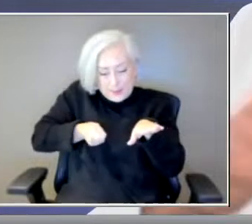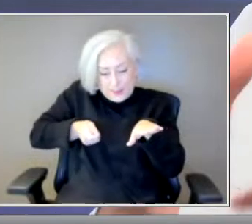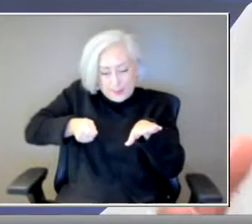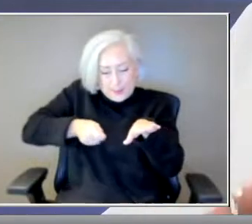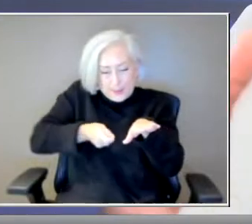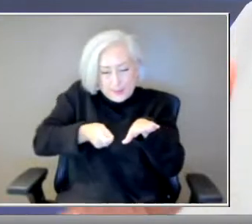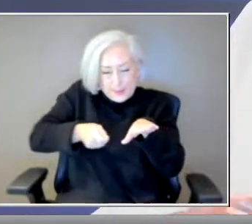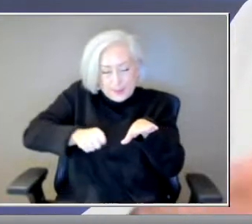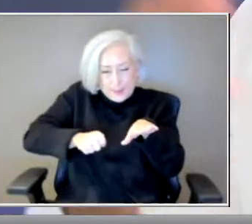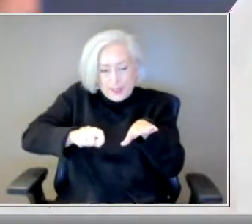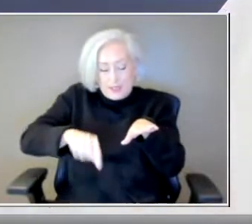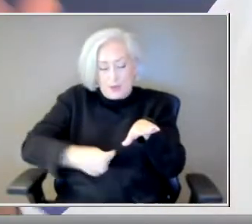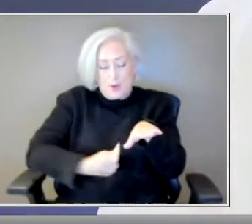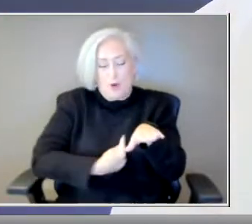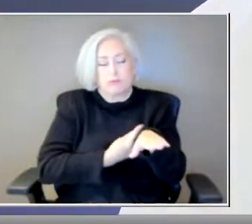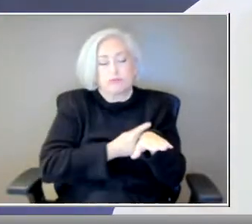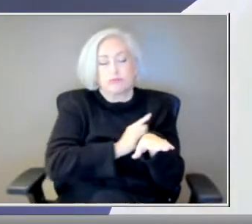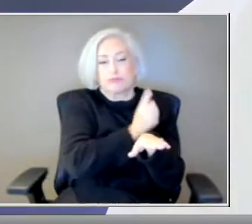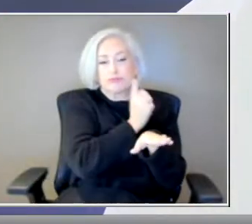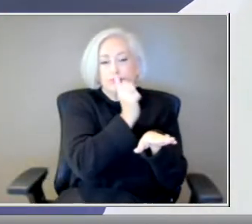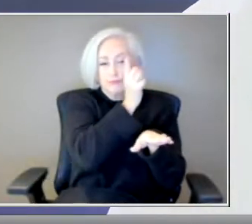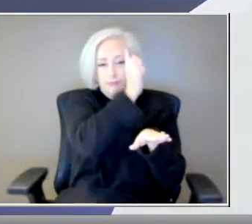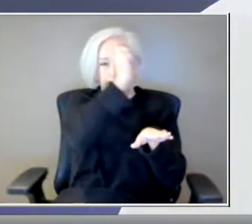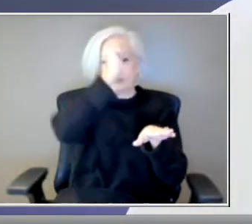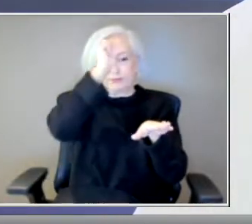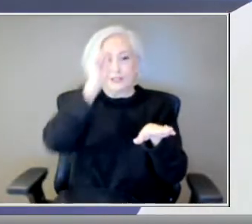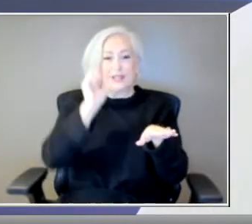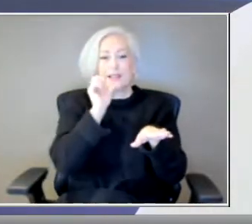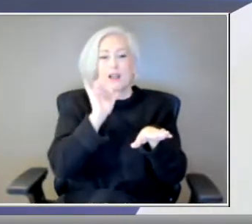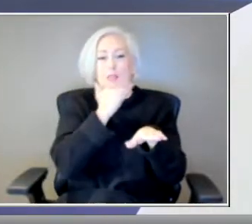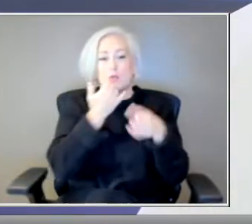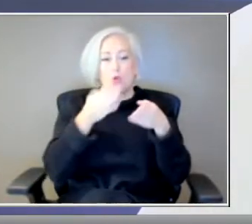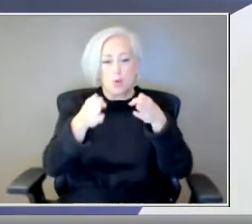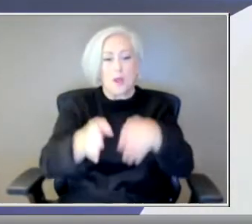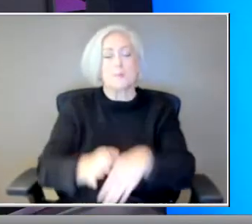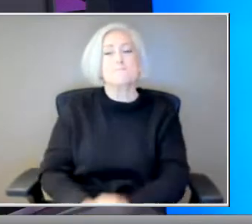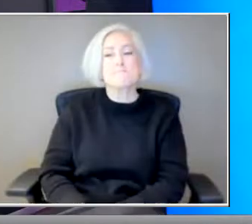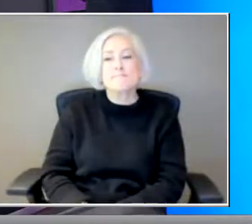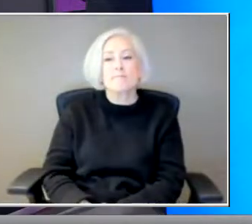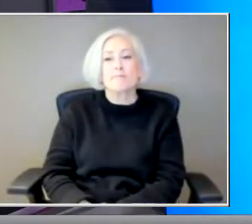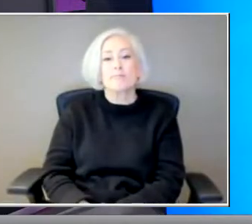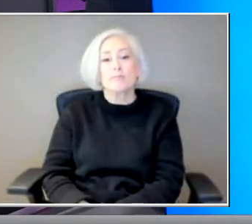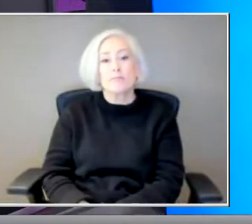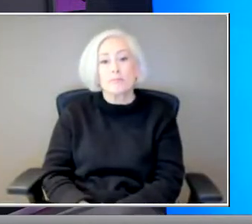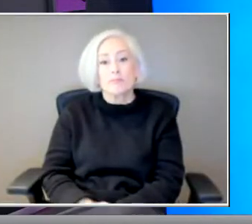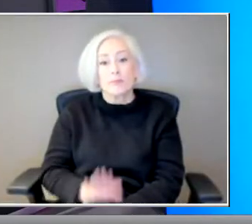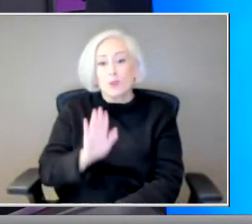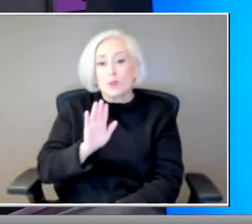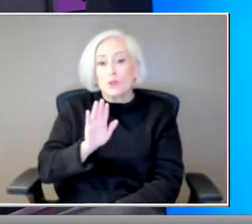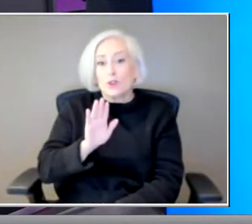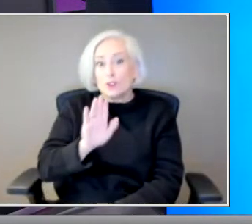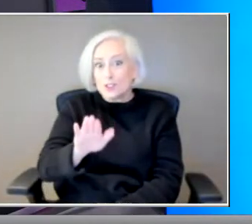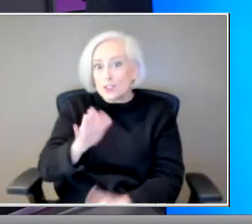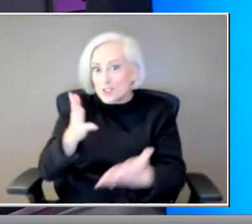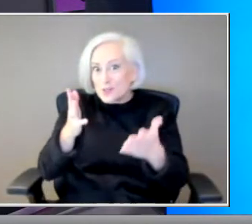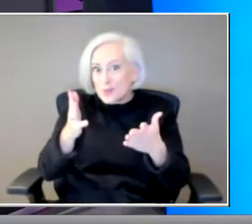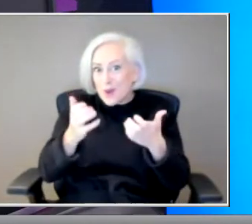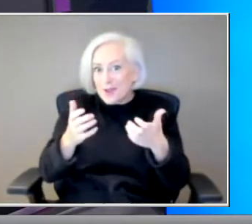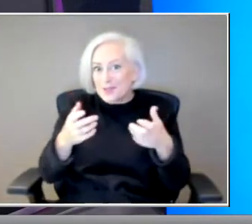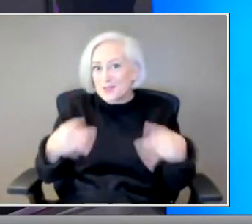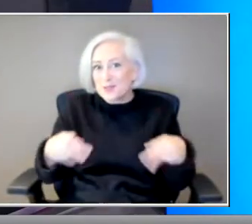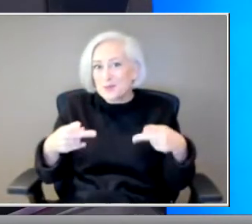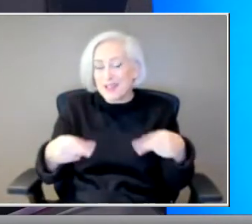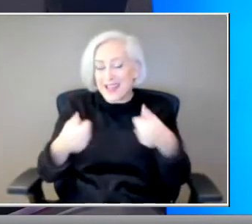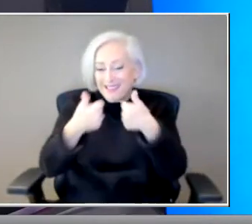and making sure the wires don't go in the wrong direction. Did you ever play the game Operation when you were little? A little bit, yeah.